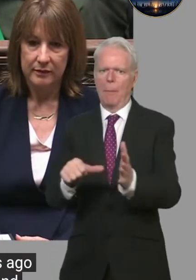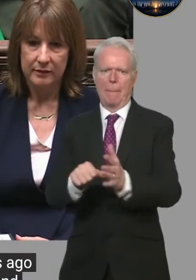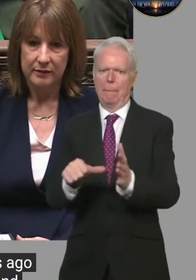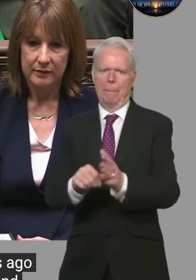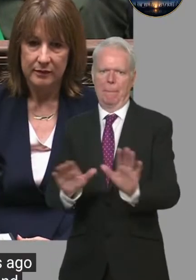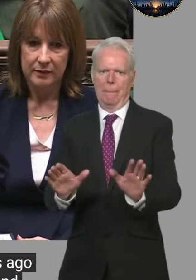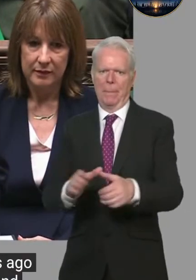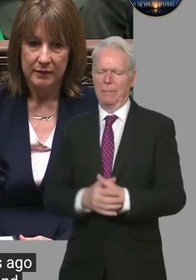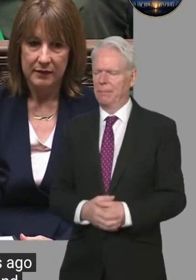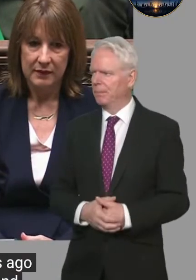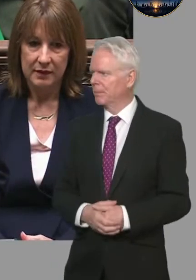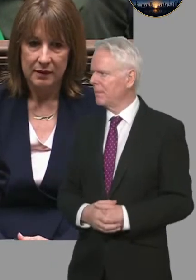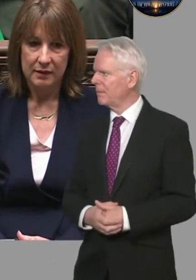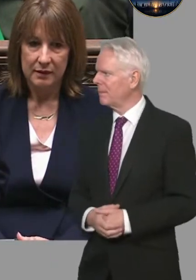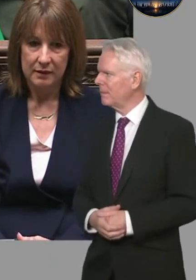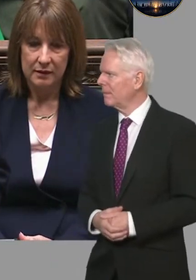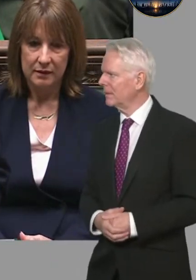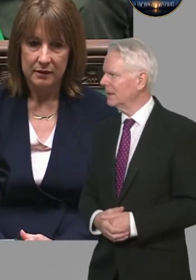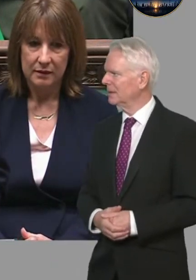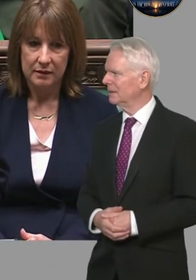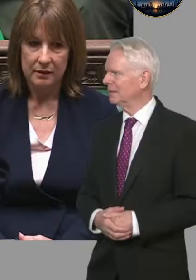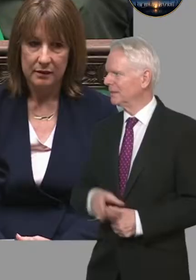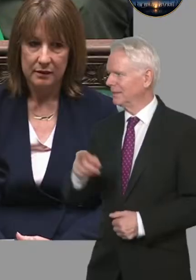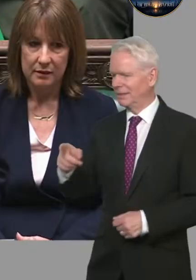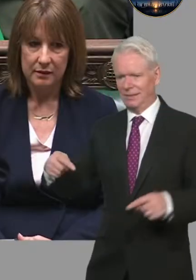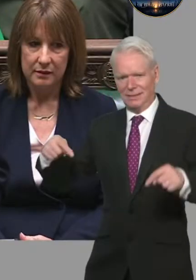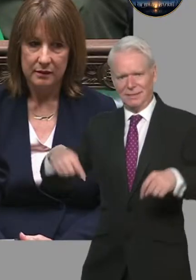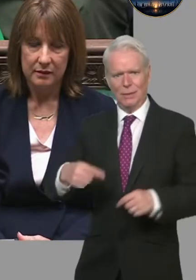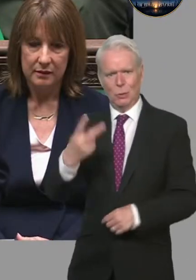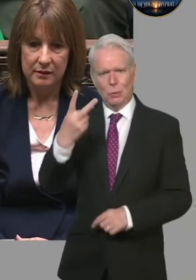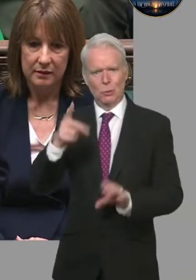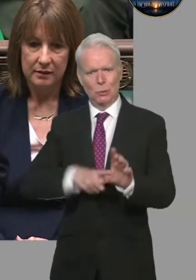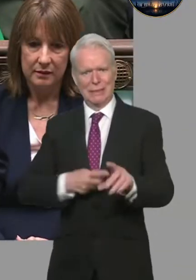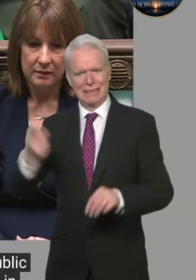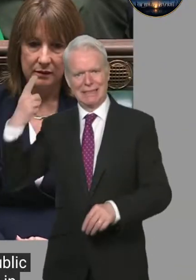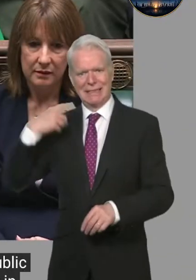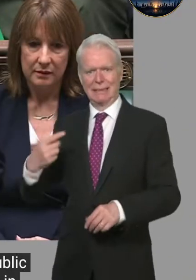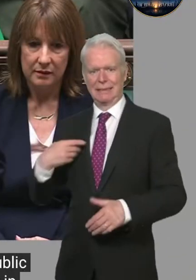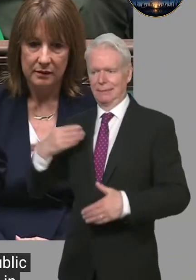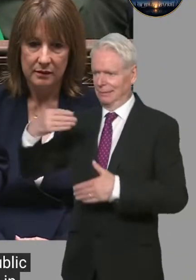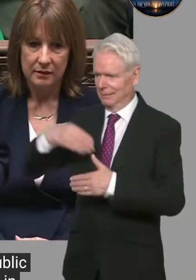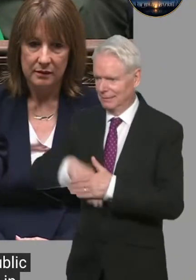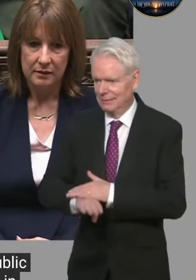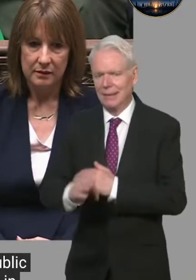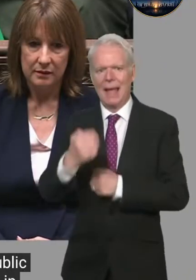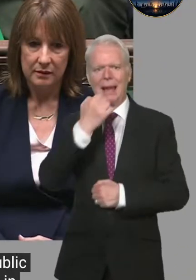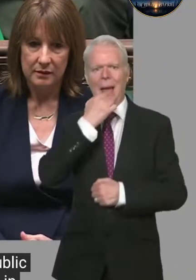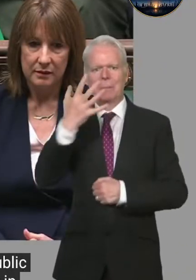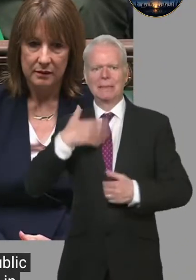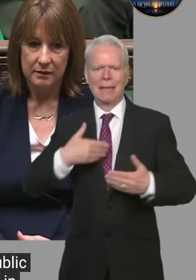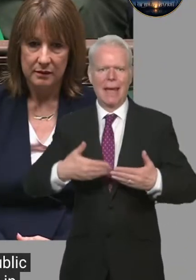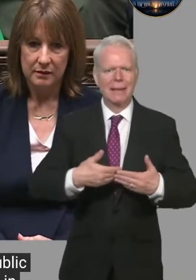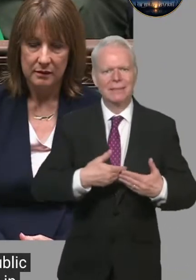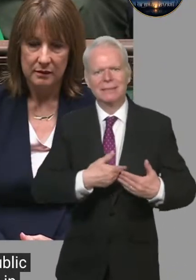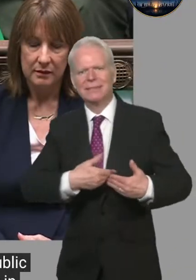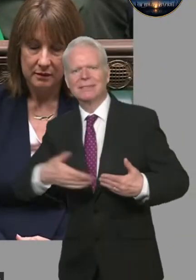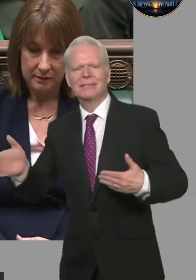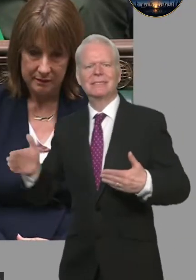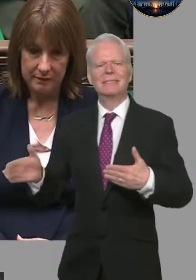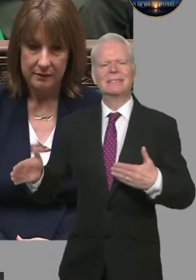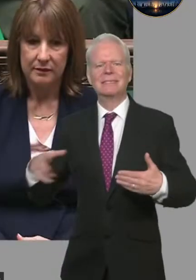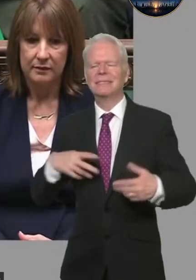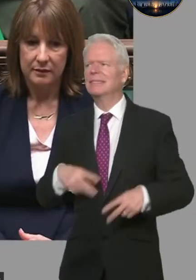of our decisions, my decision, the country is moving in the right direction, a stronger and a fairer Britain, ending